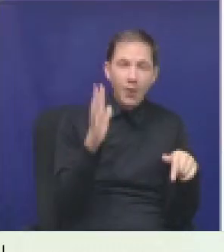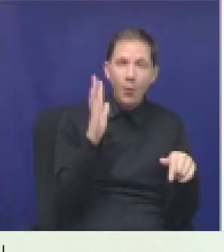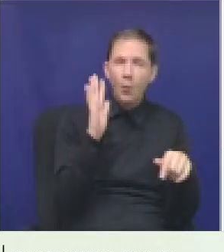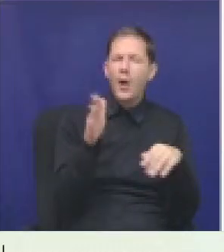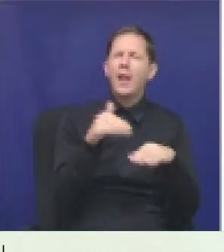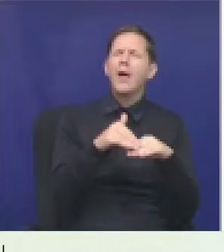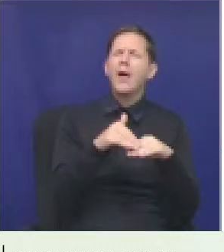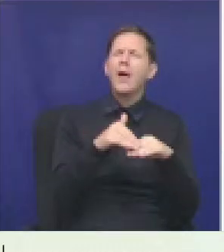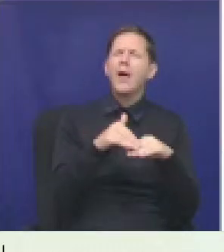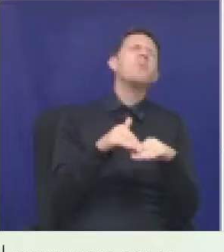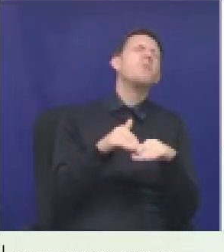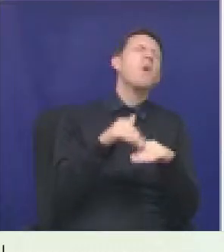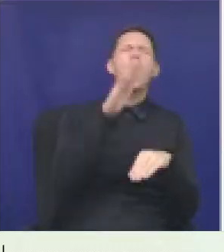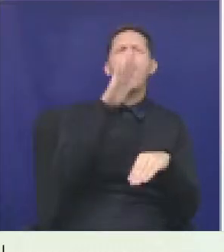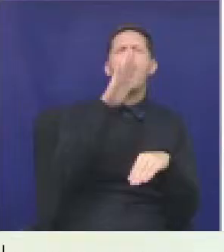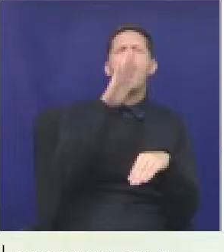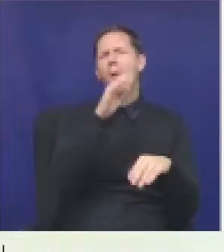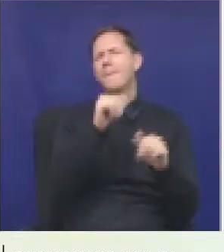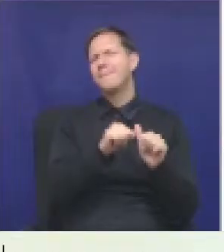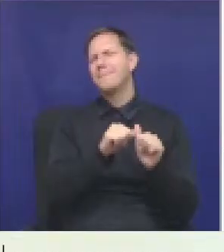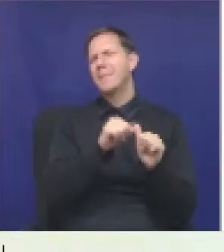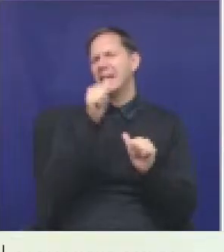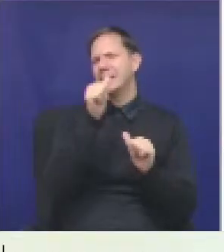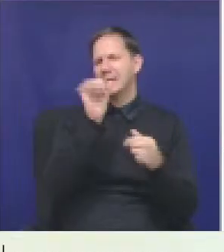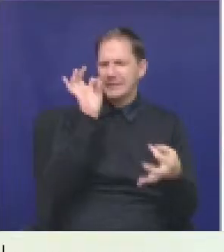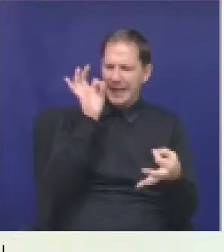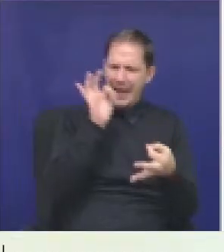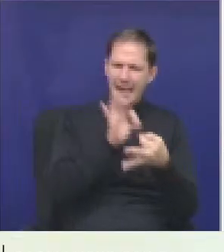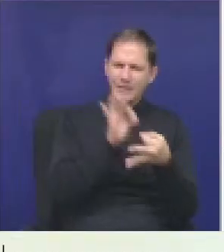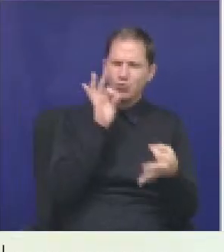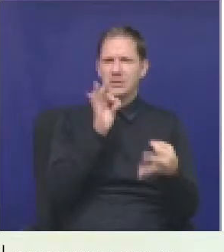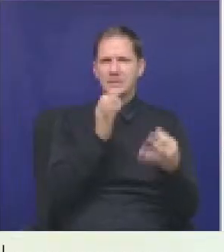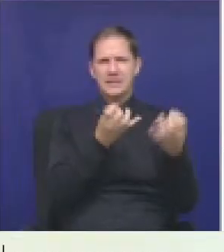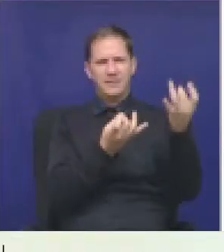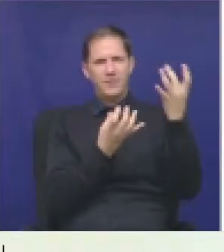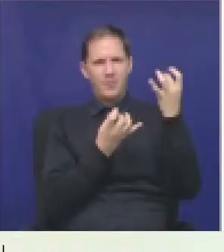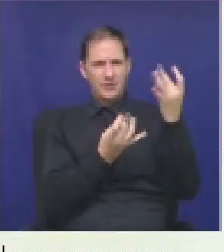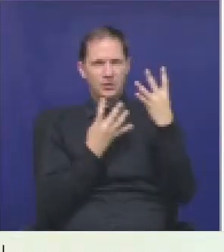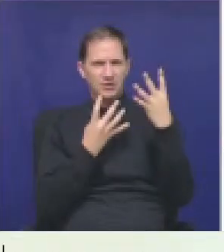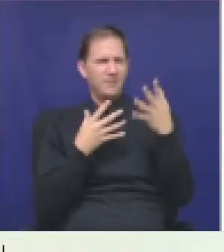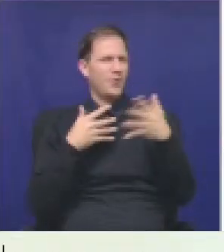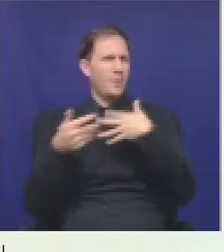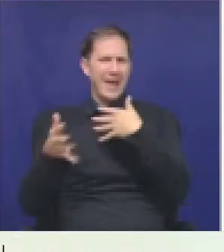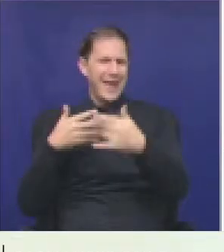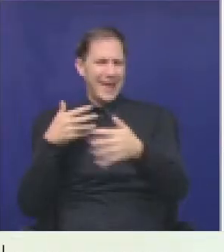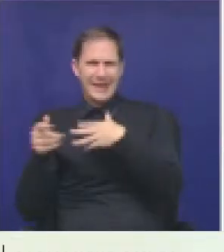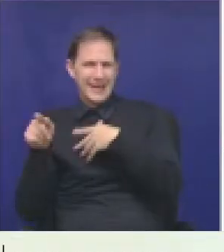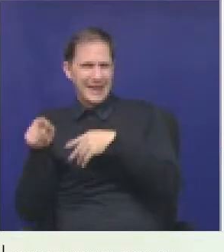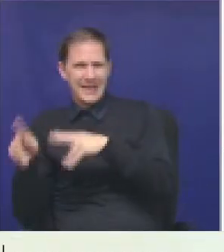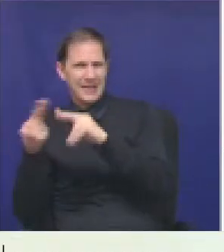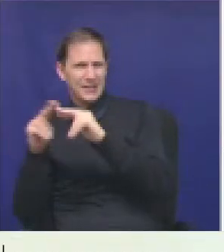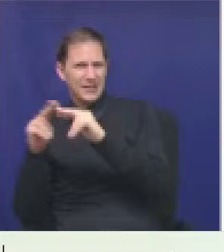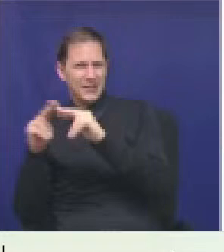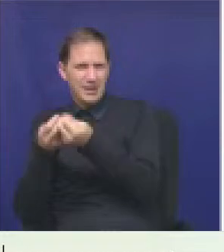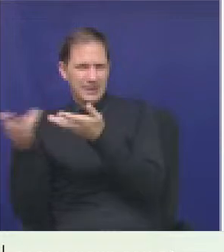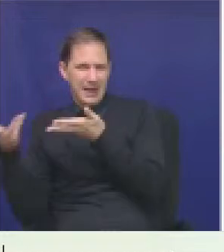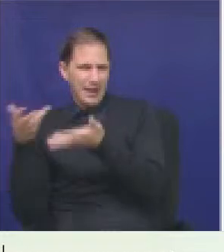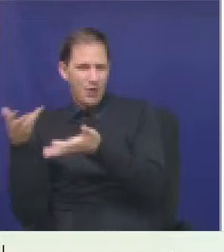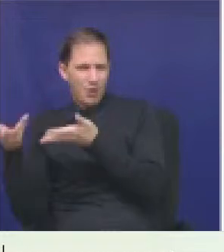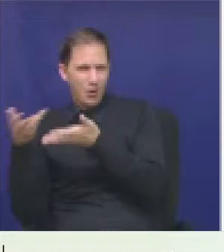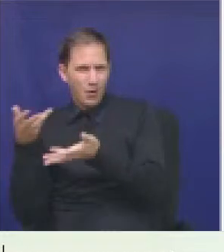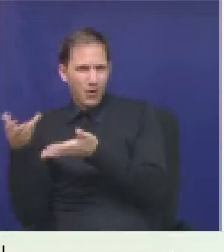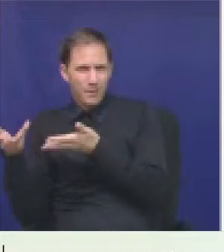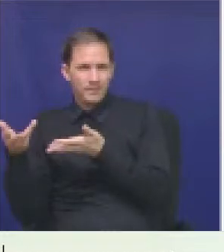far better information than will ever come from a dialogue.